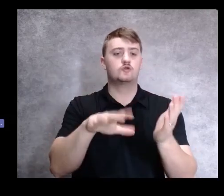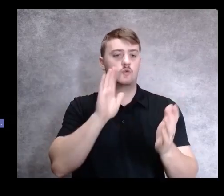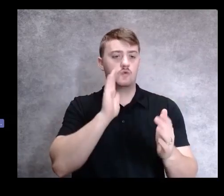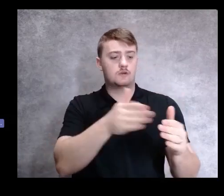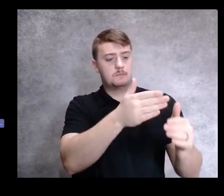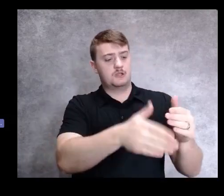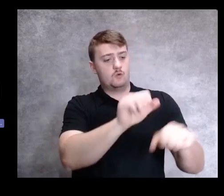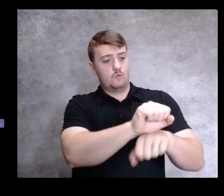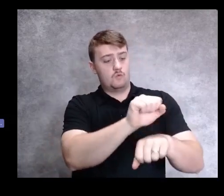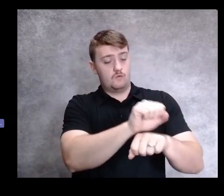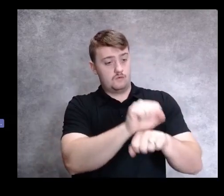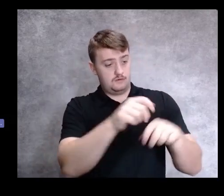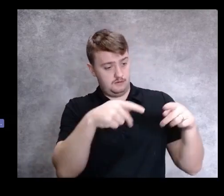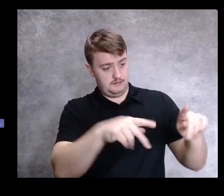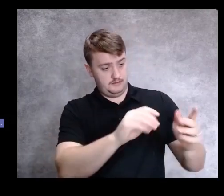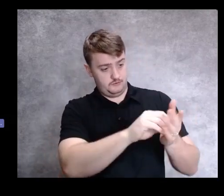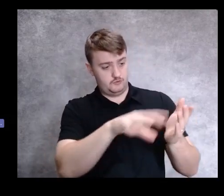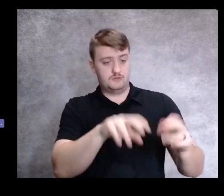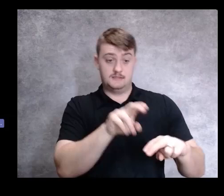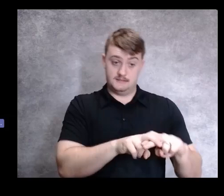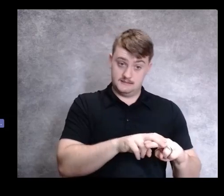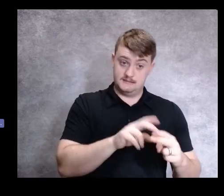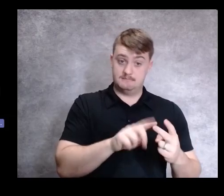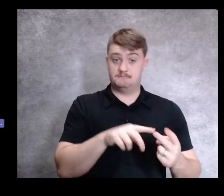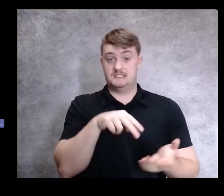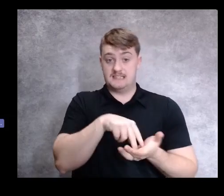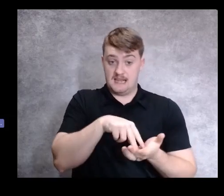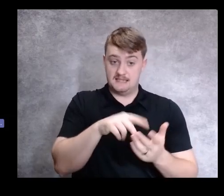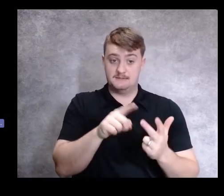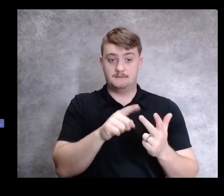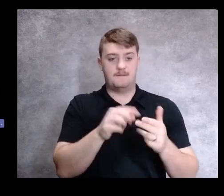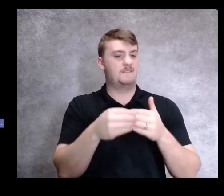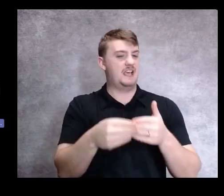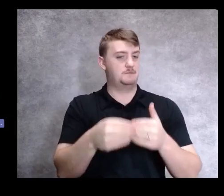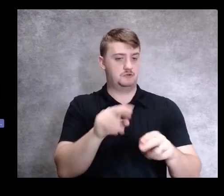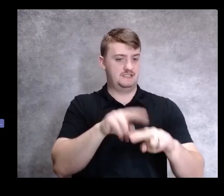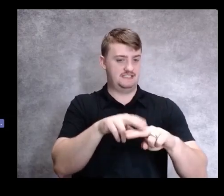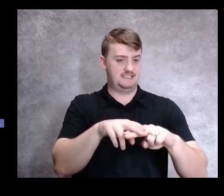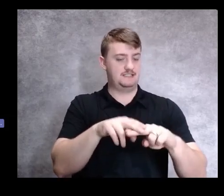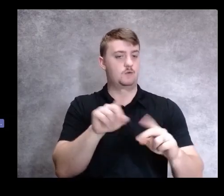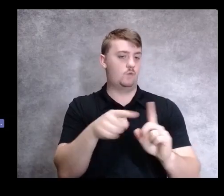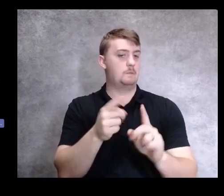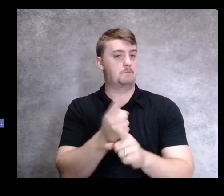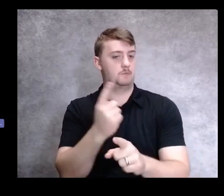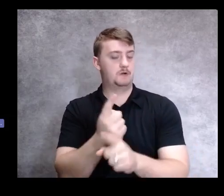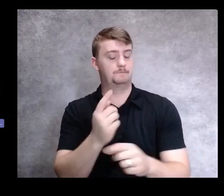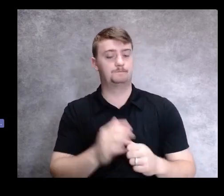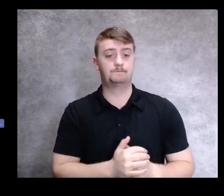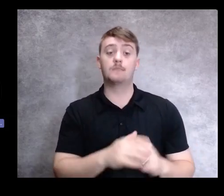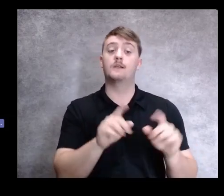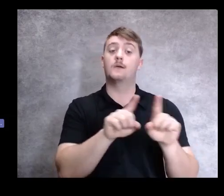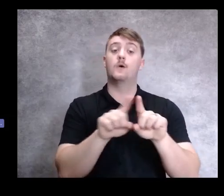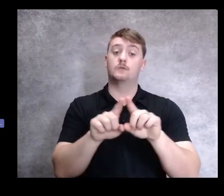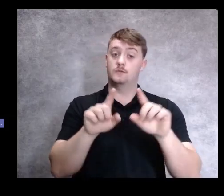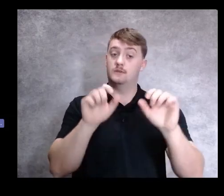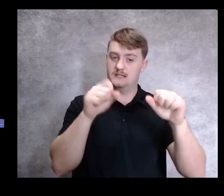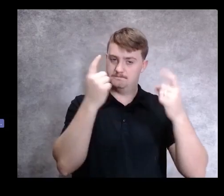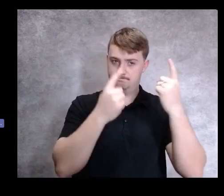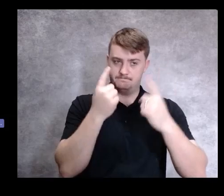work by allowing students to sit, stand, or use flexible seating as appropriate. You may also